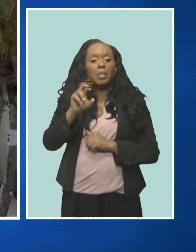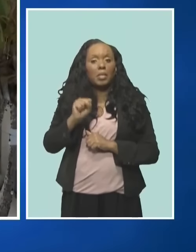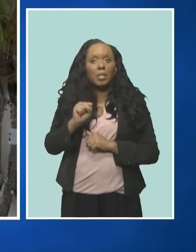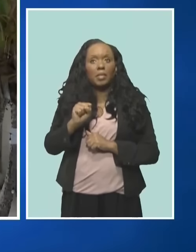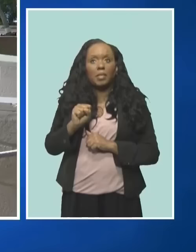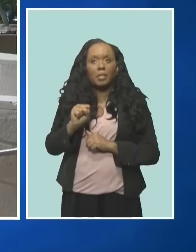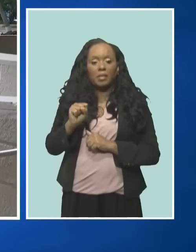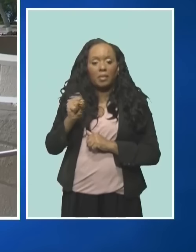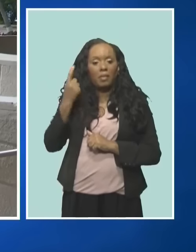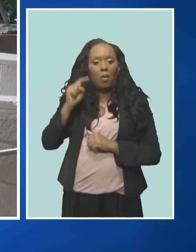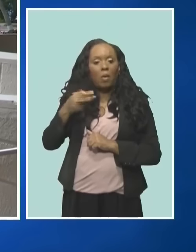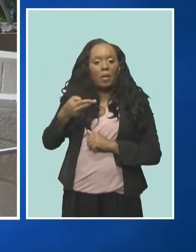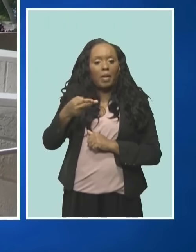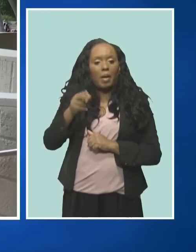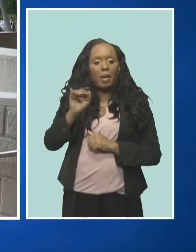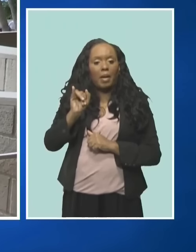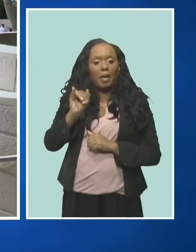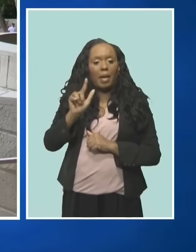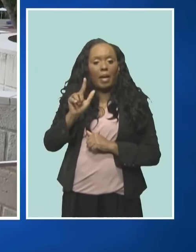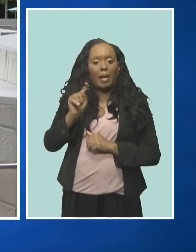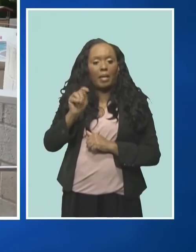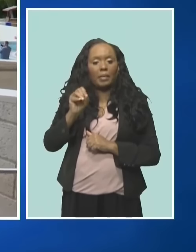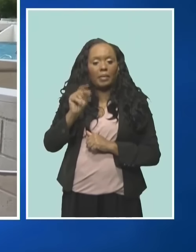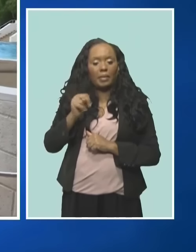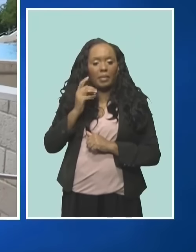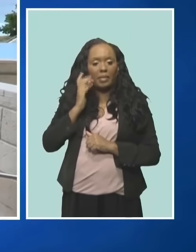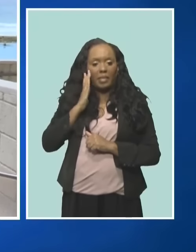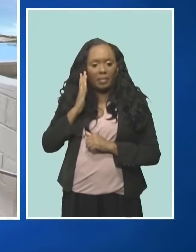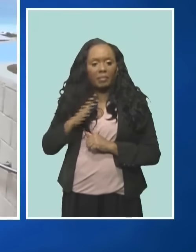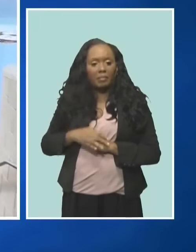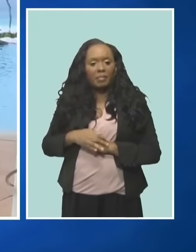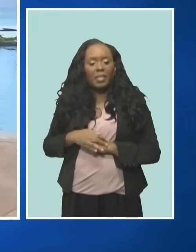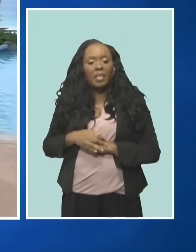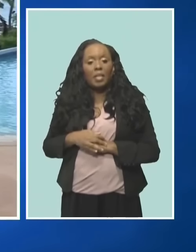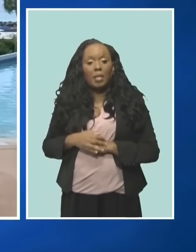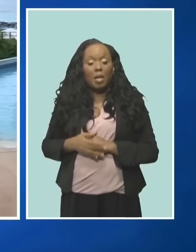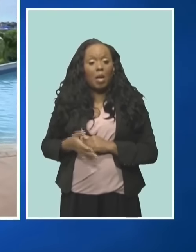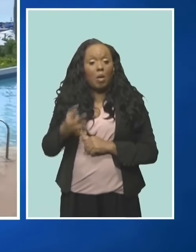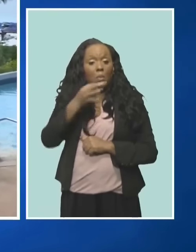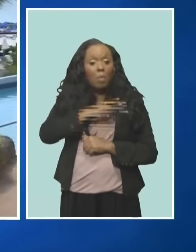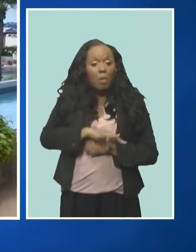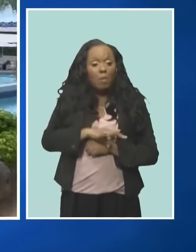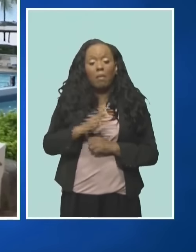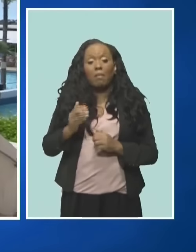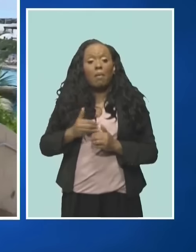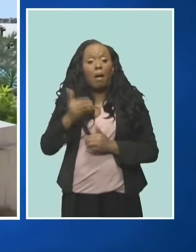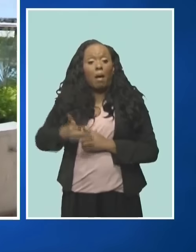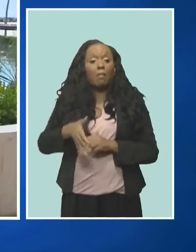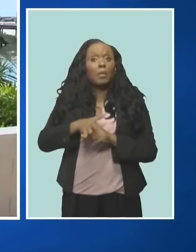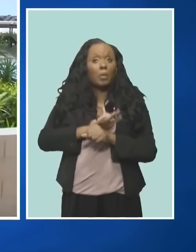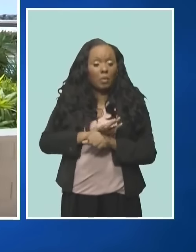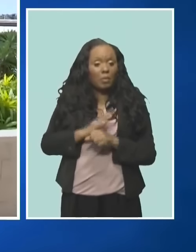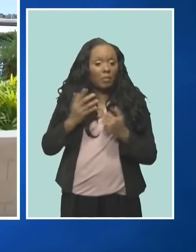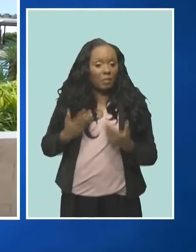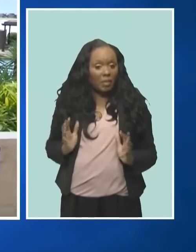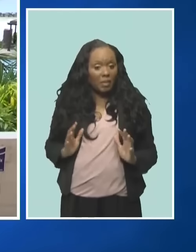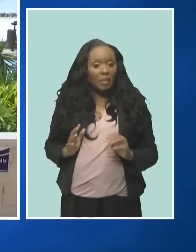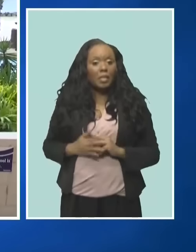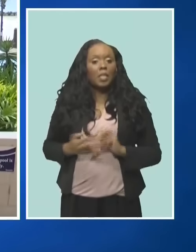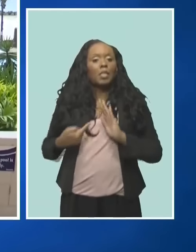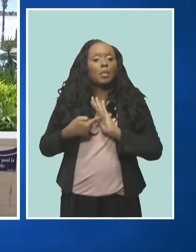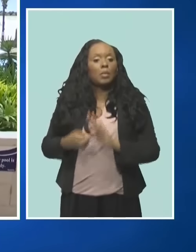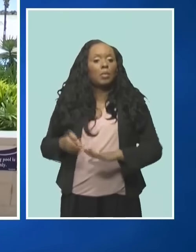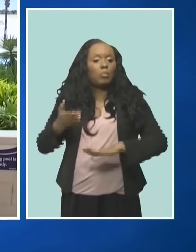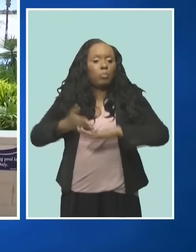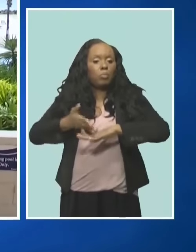per share dividend signals the recovery of the tourism industry after the COVID-19 pandemic. He says it reflects the company's